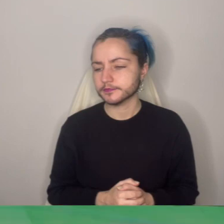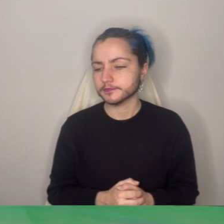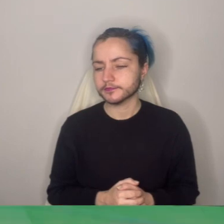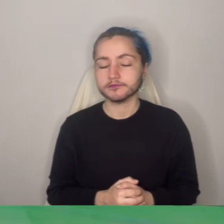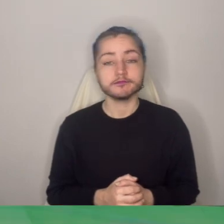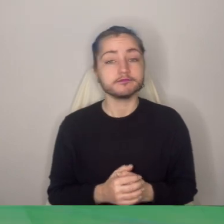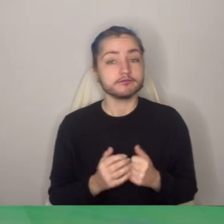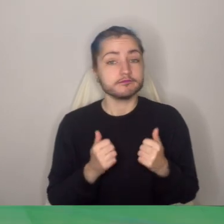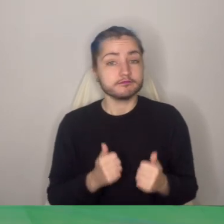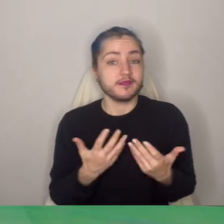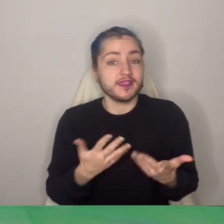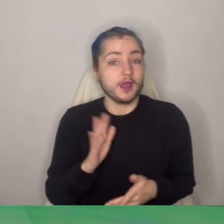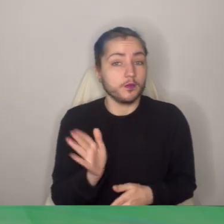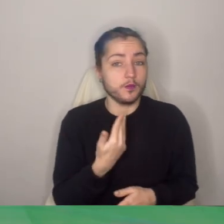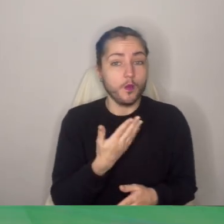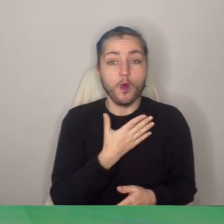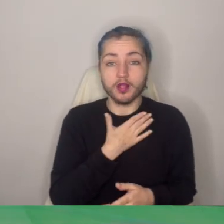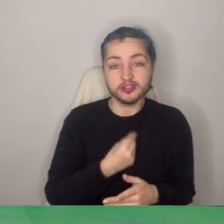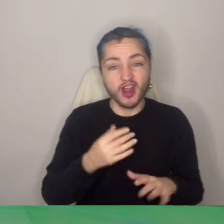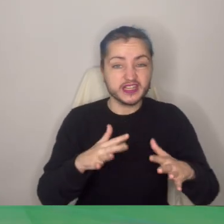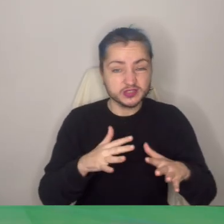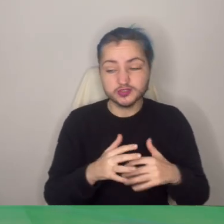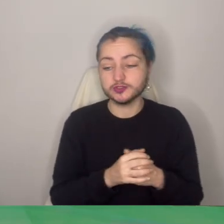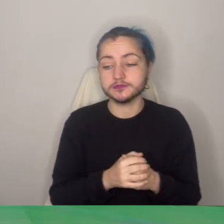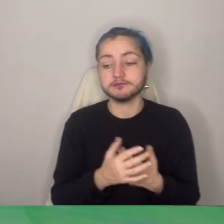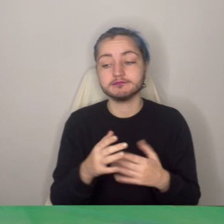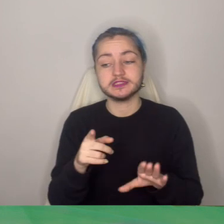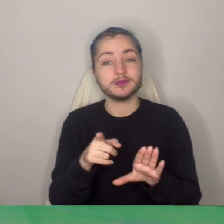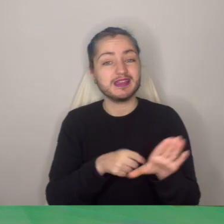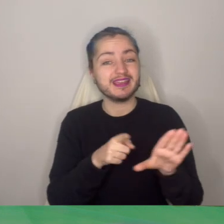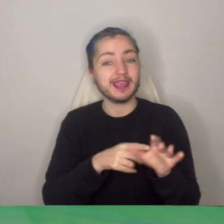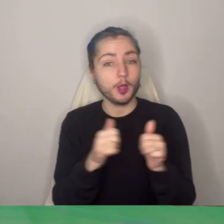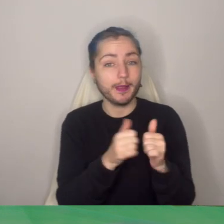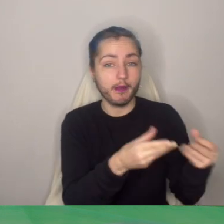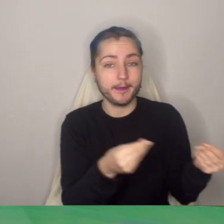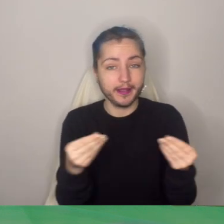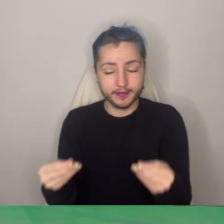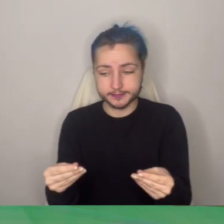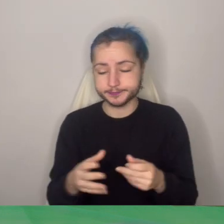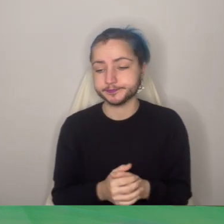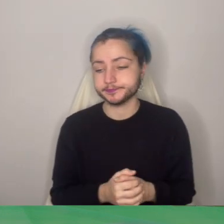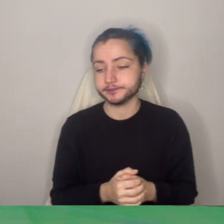So now that things have kind of dried, I'm going to bring the yellow thing back, the yellow sheet of paper back here,